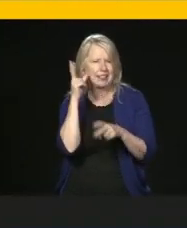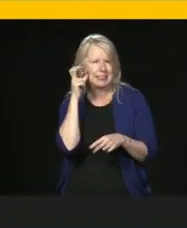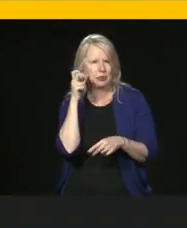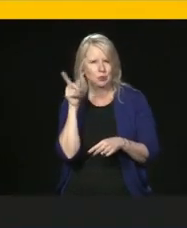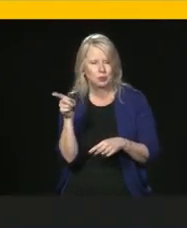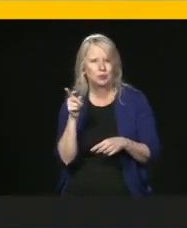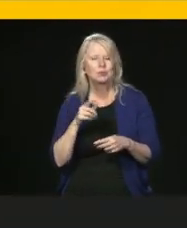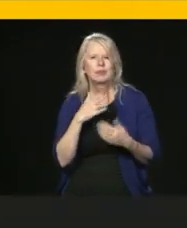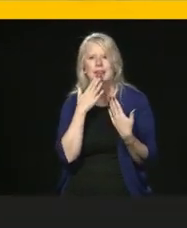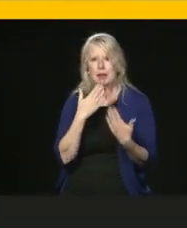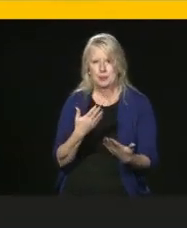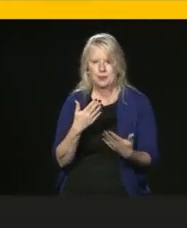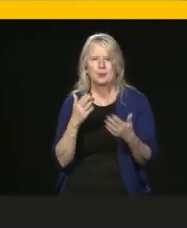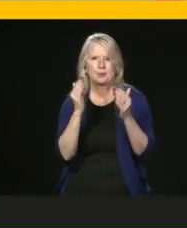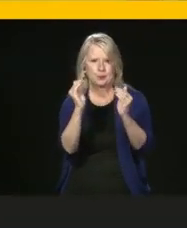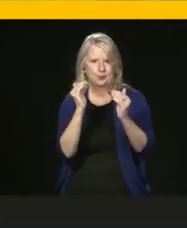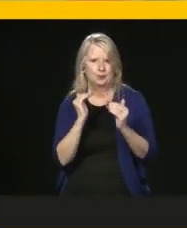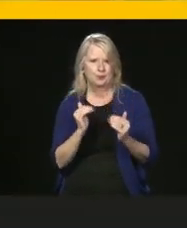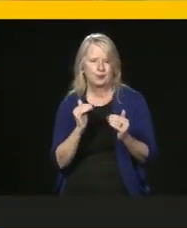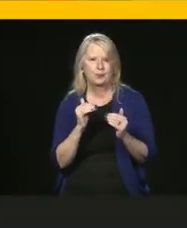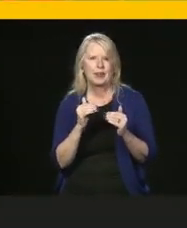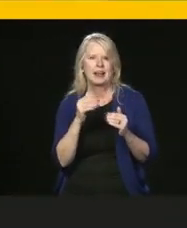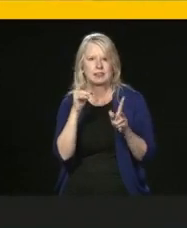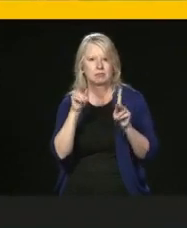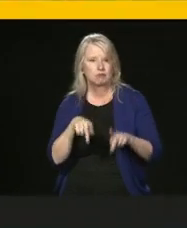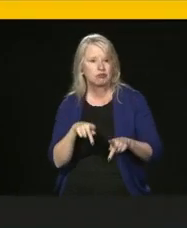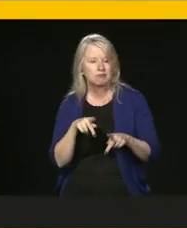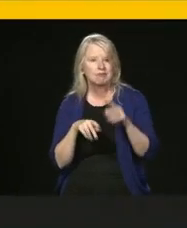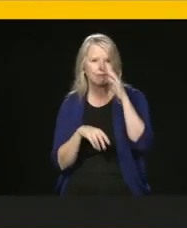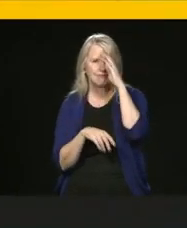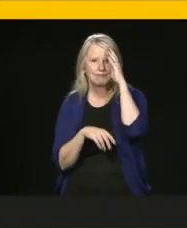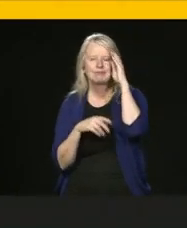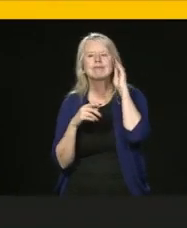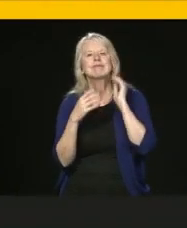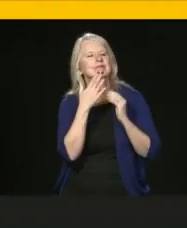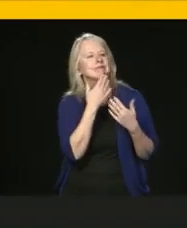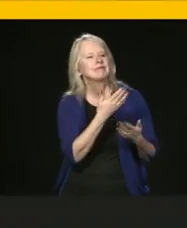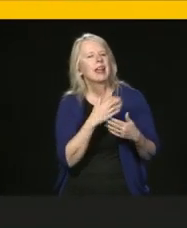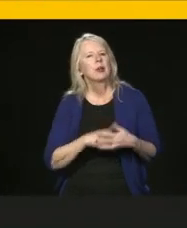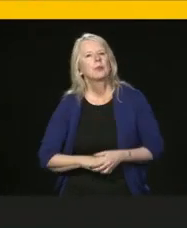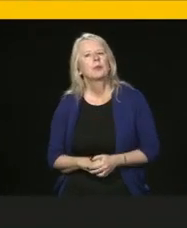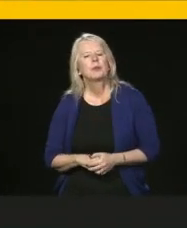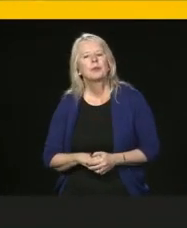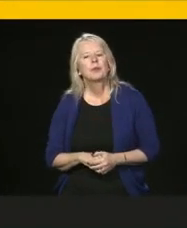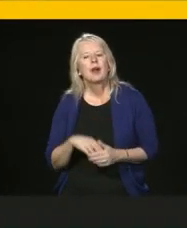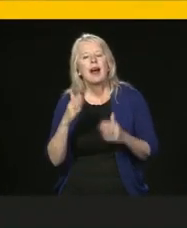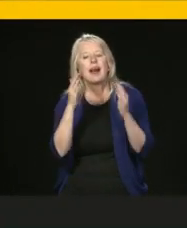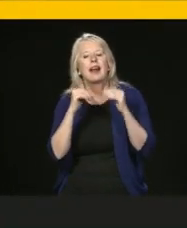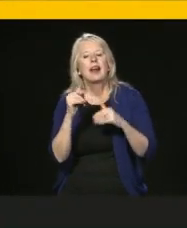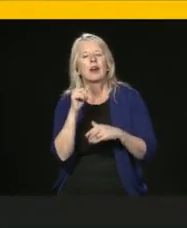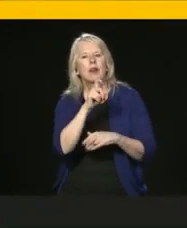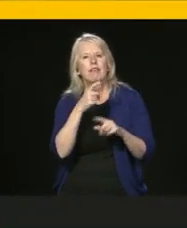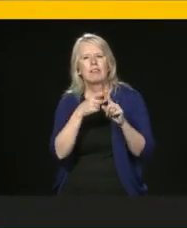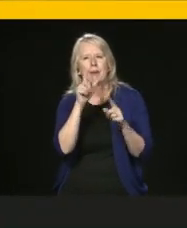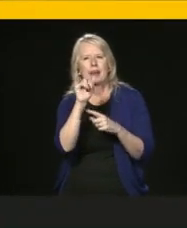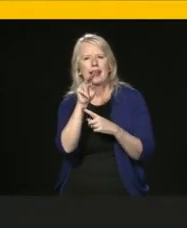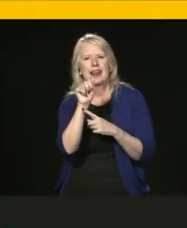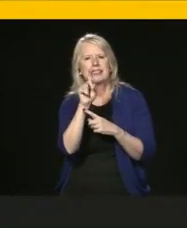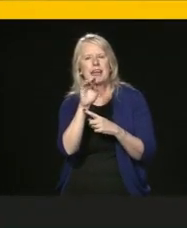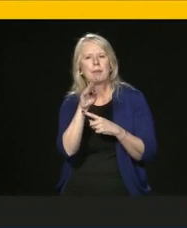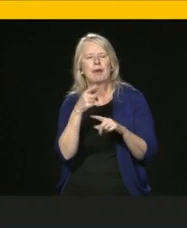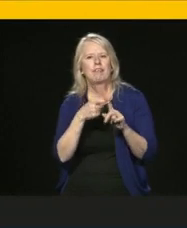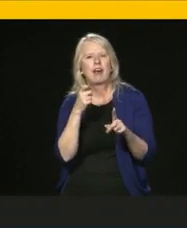please. Thank you. Merci. The next question is from Lina Dib, La Presse Canadienne. Please go ahead. La parole est à